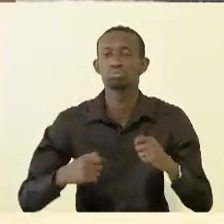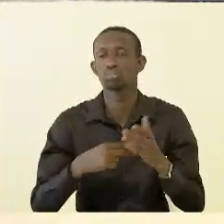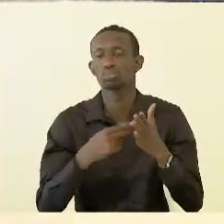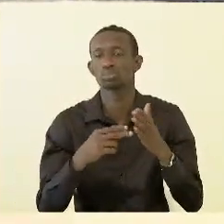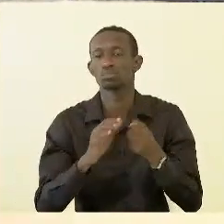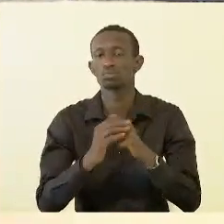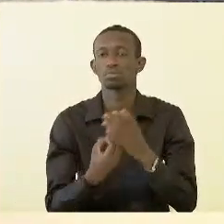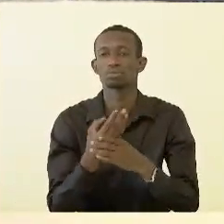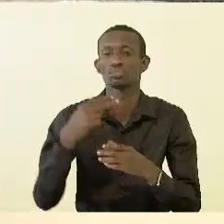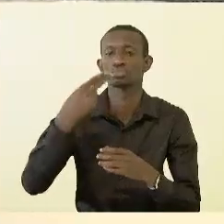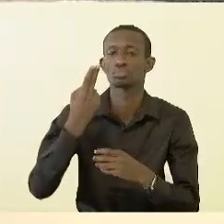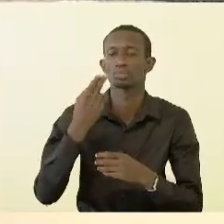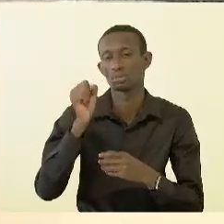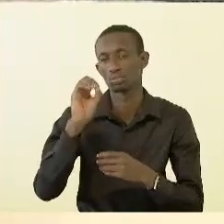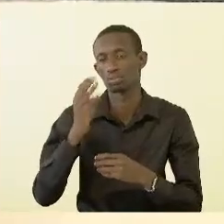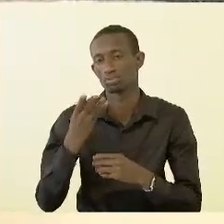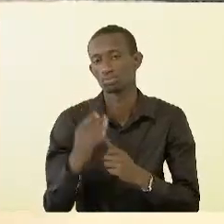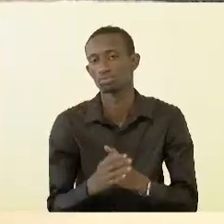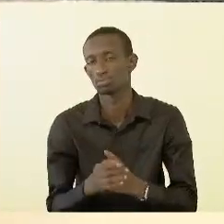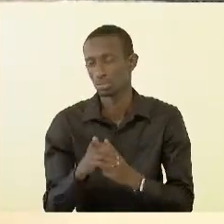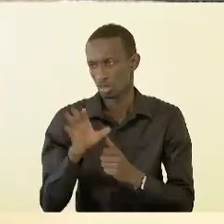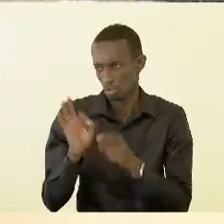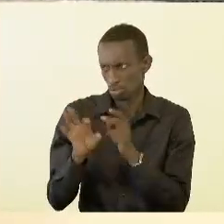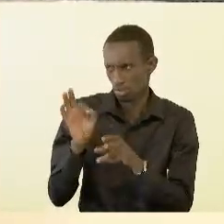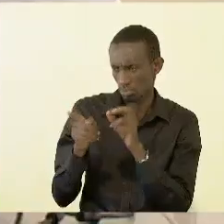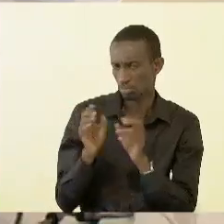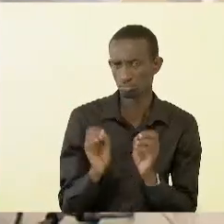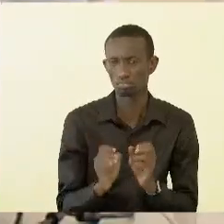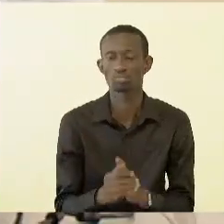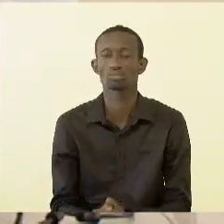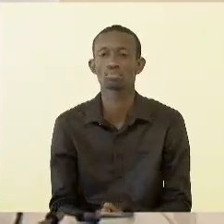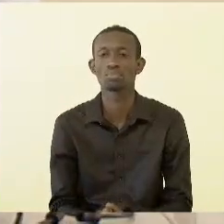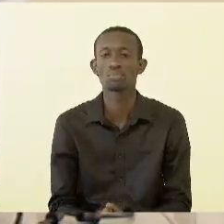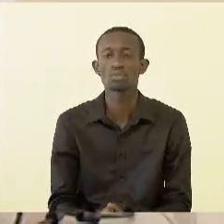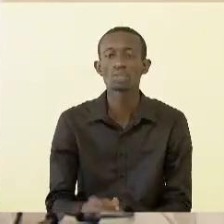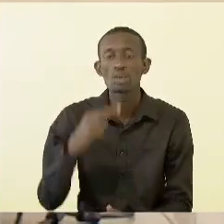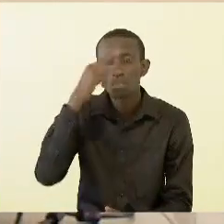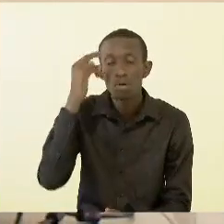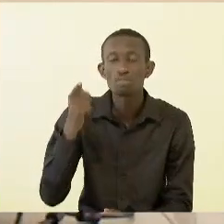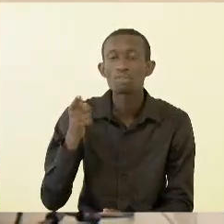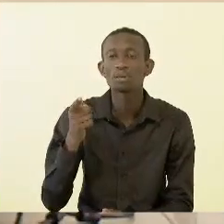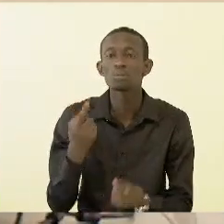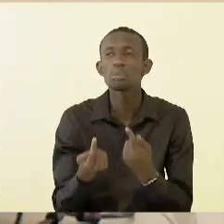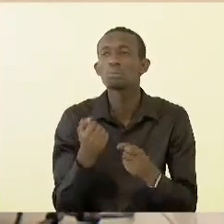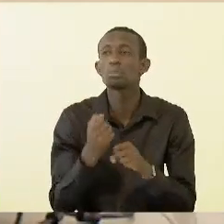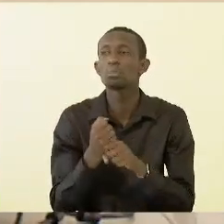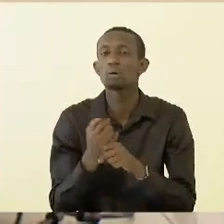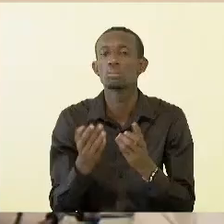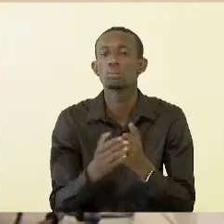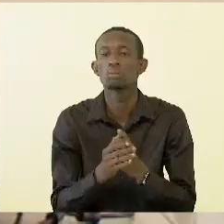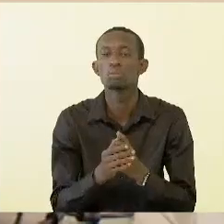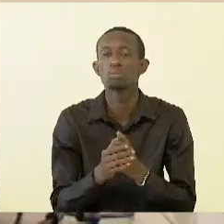even this reaction is not preferred because it forms a mist of the acid, which it